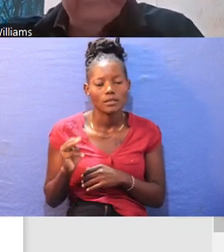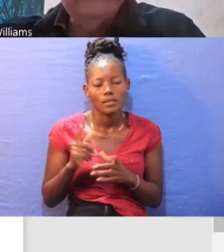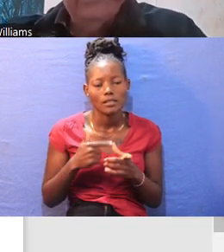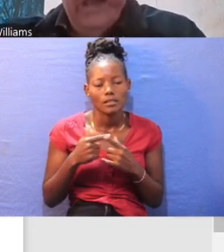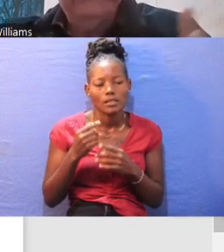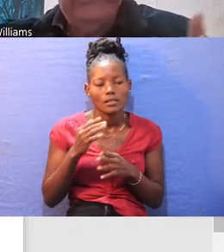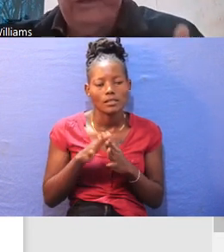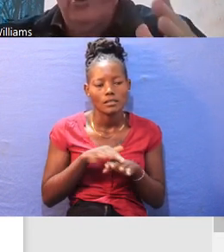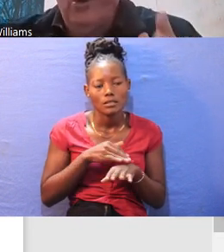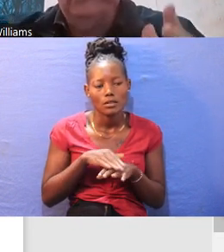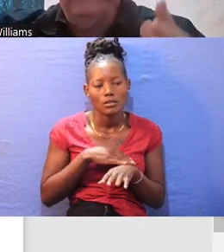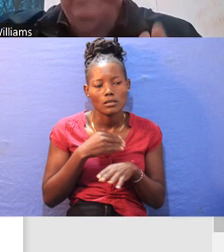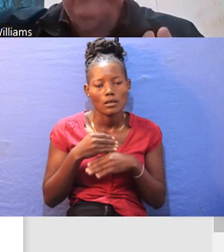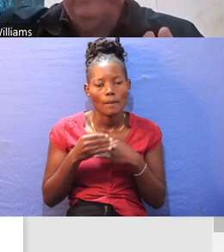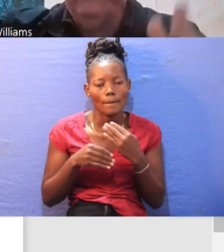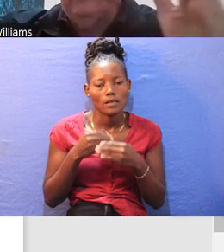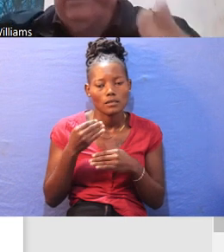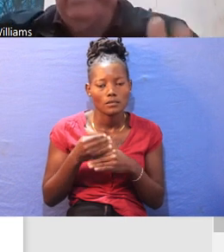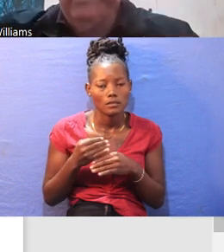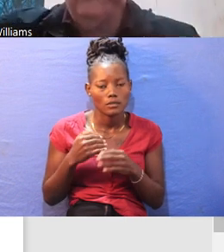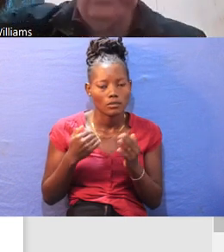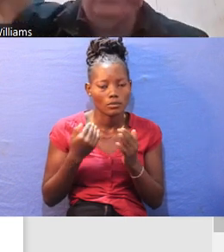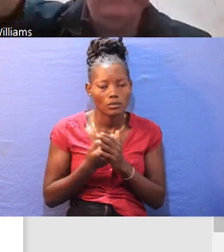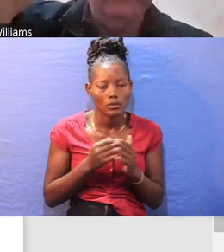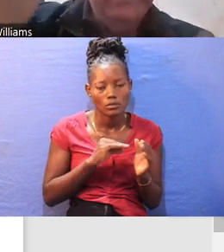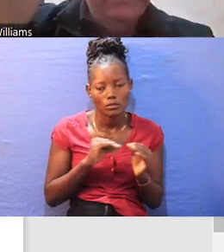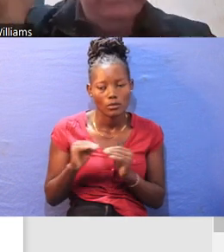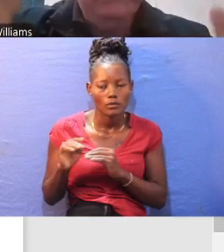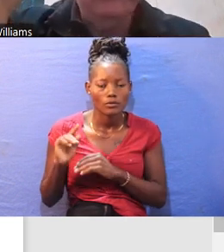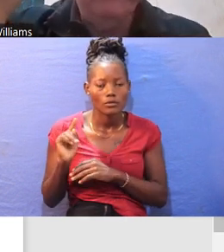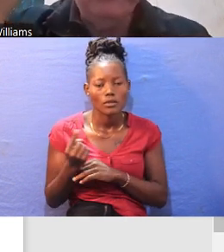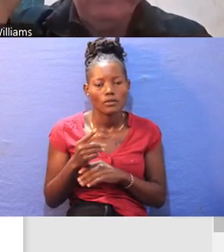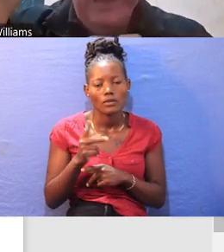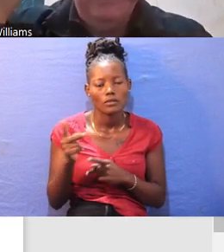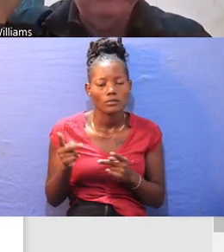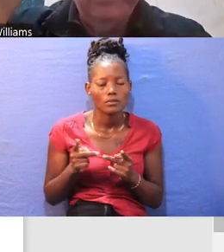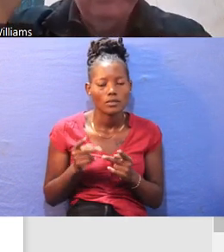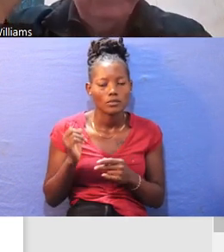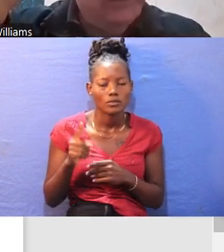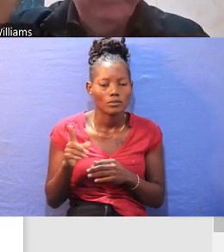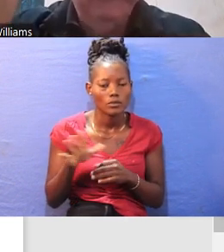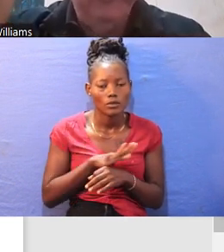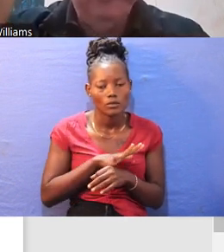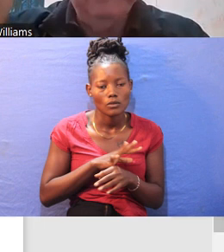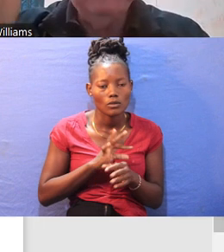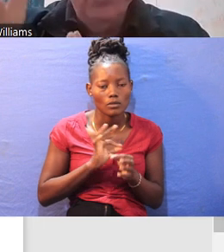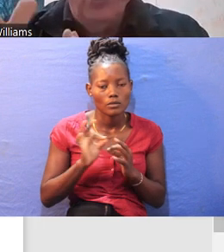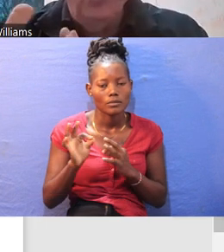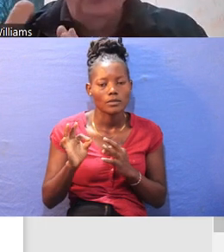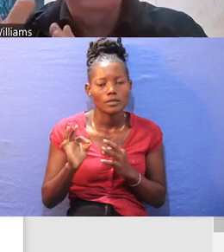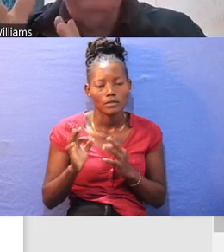30 meters and slowly build up, slowly build, slowly build. When they get to the first gate, they should be full